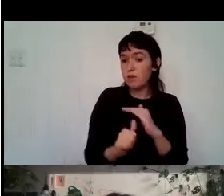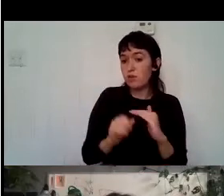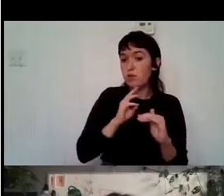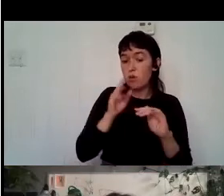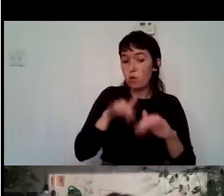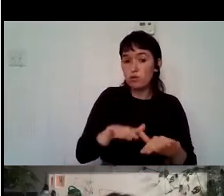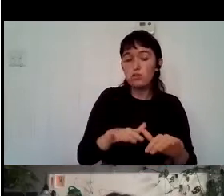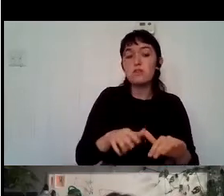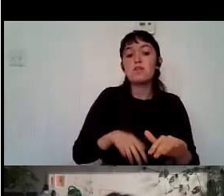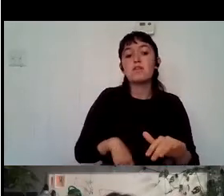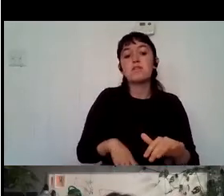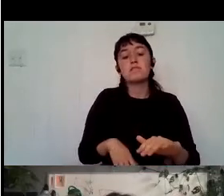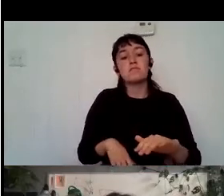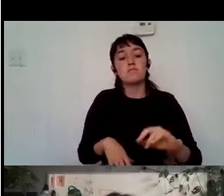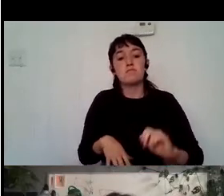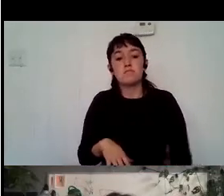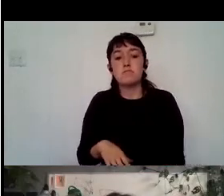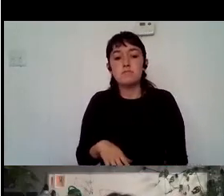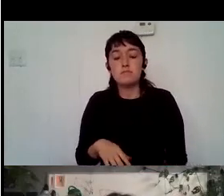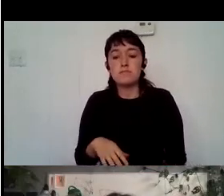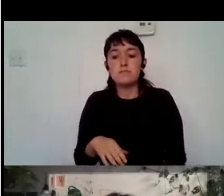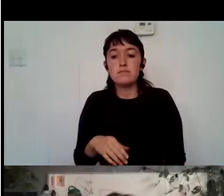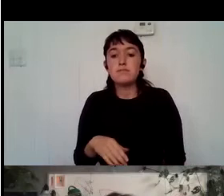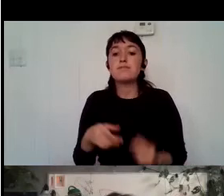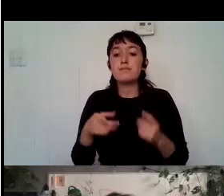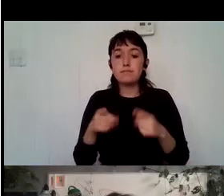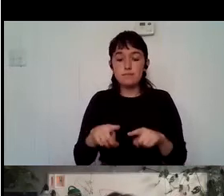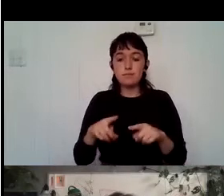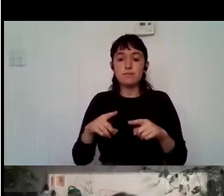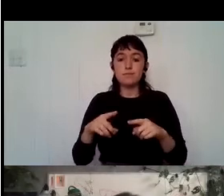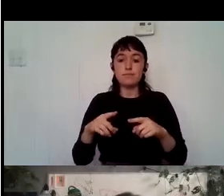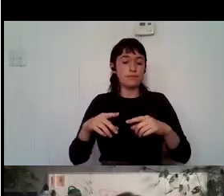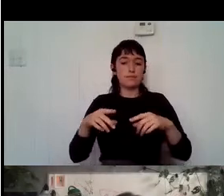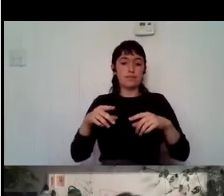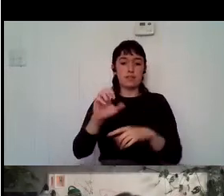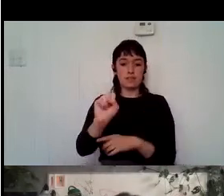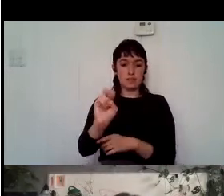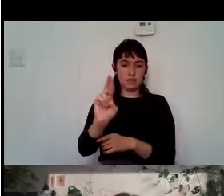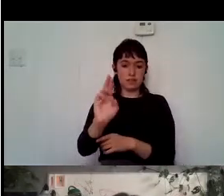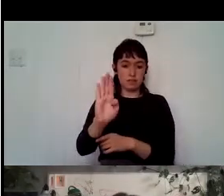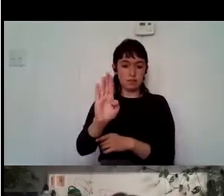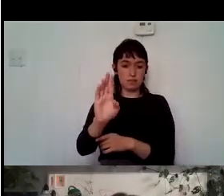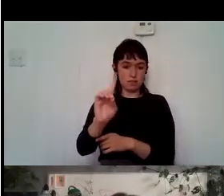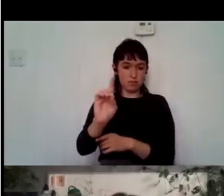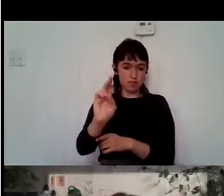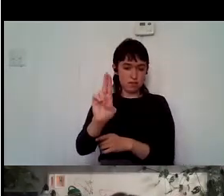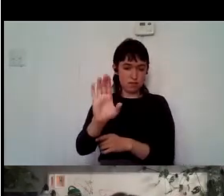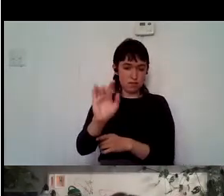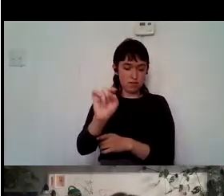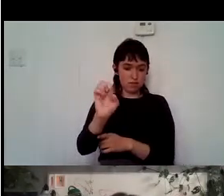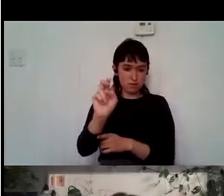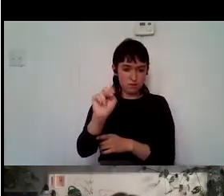the subduction, which is when one of the plates is coming inside the other and then carrying